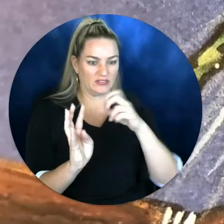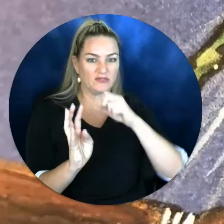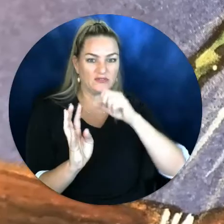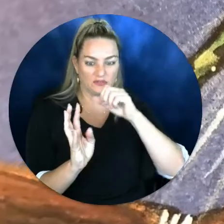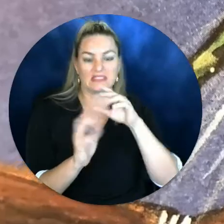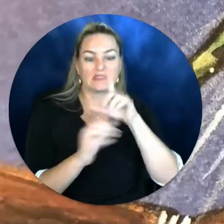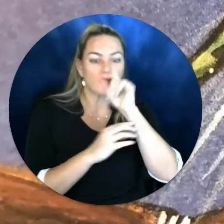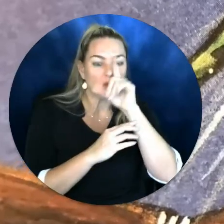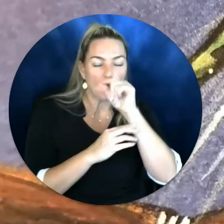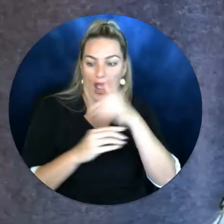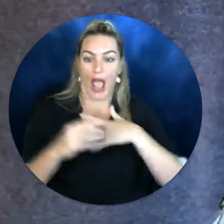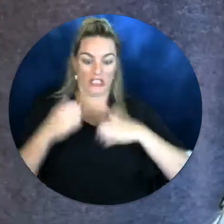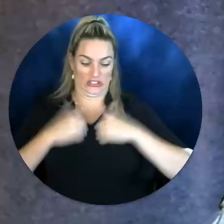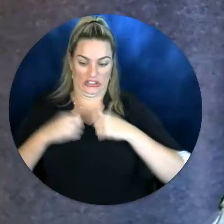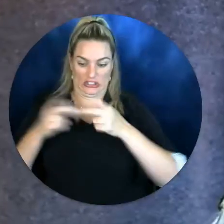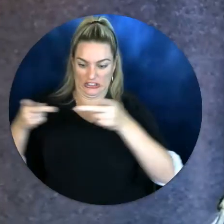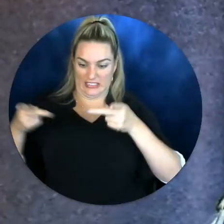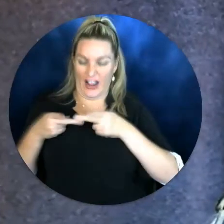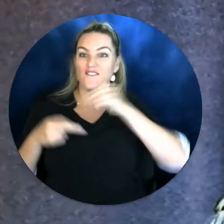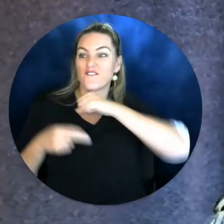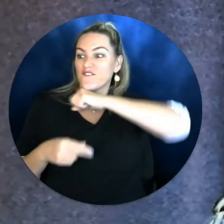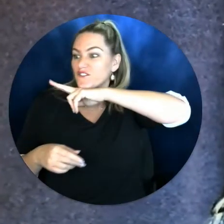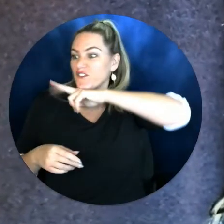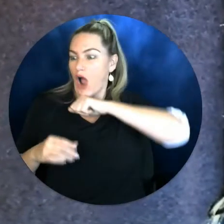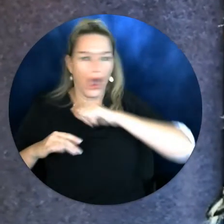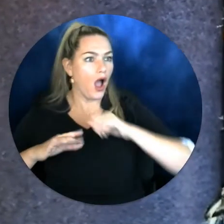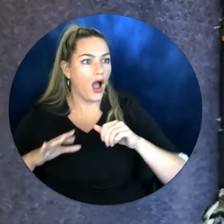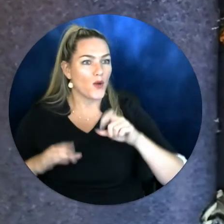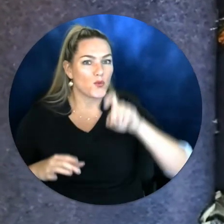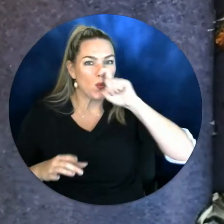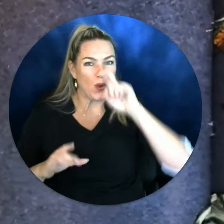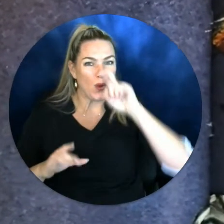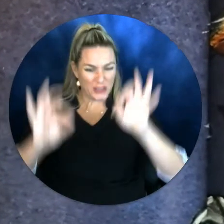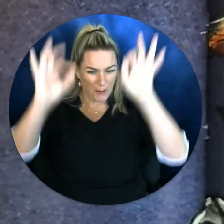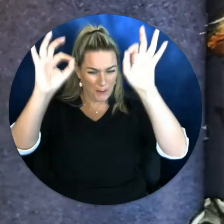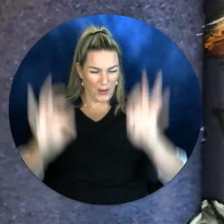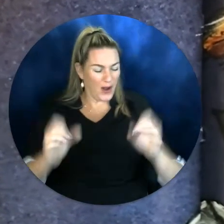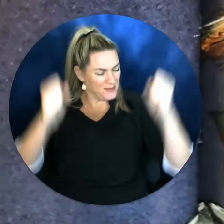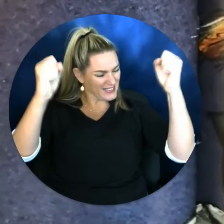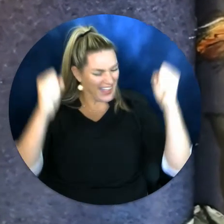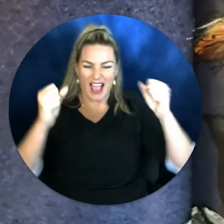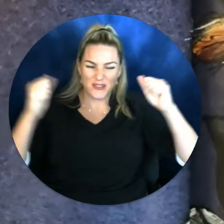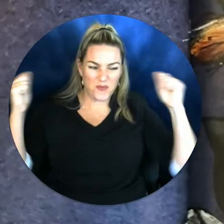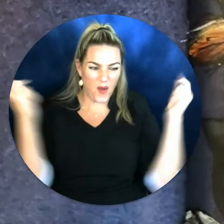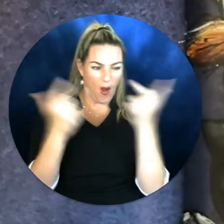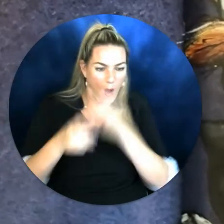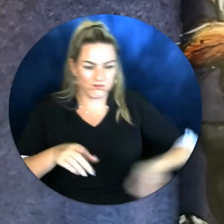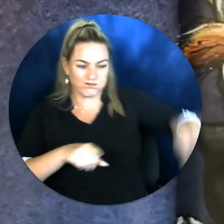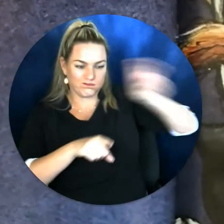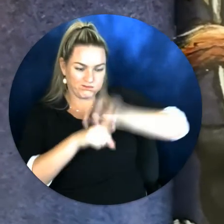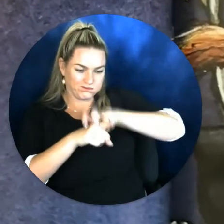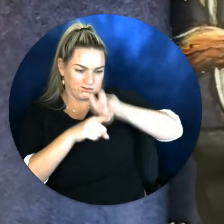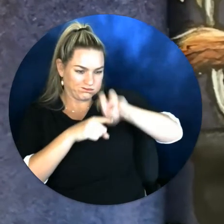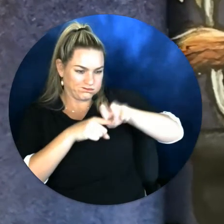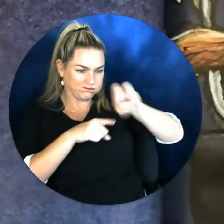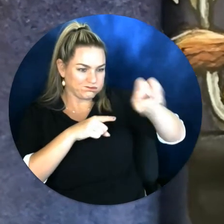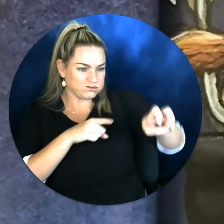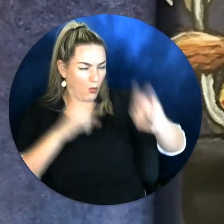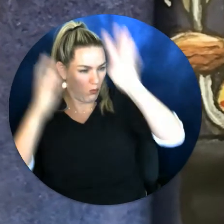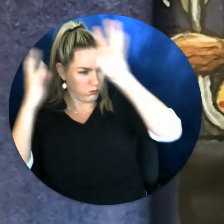frog. "Oh, yes!" cried the witch, and they all clambered on.